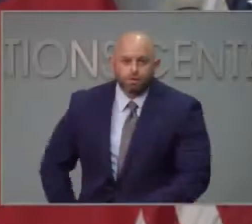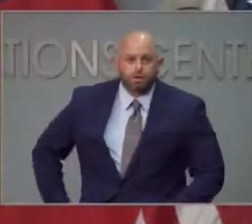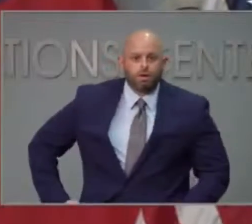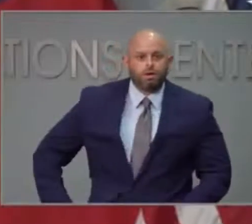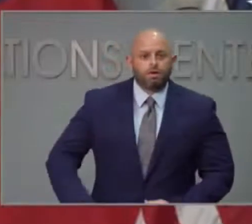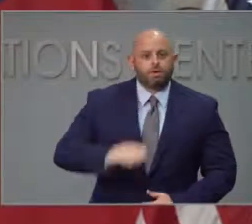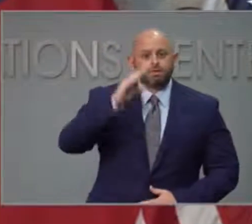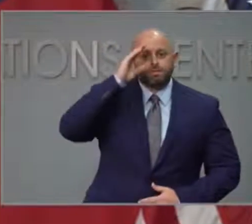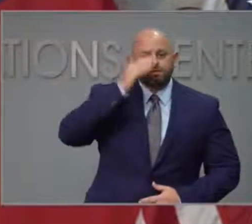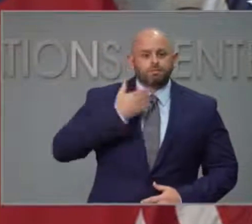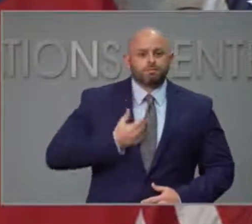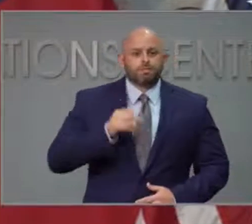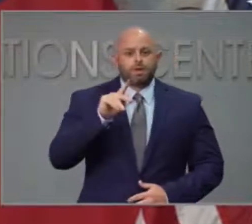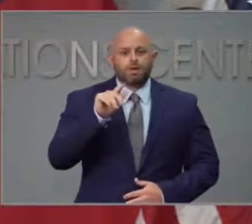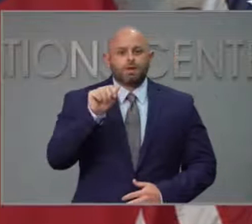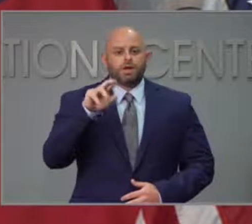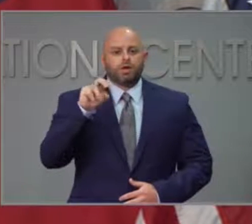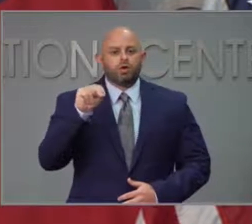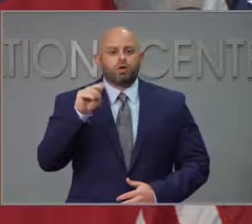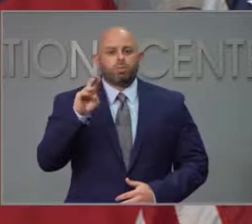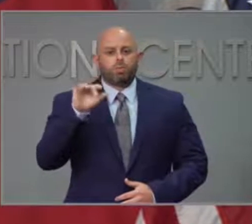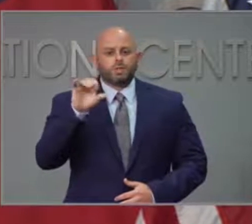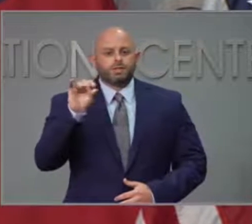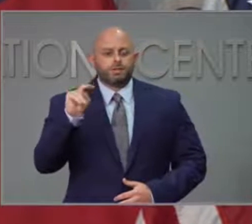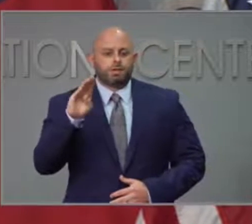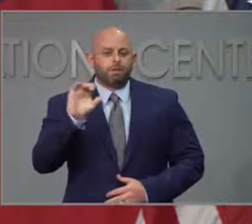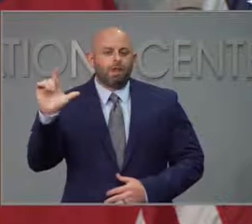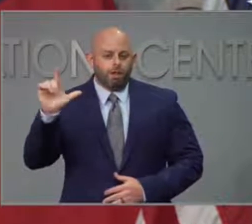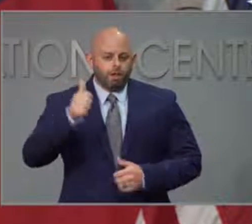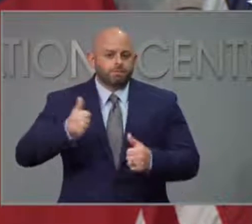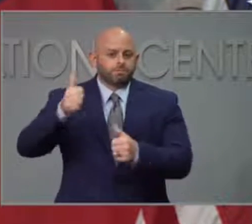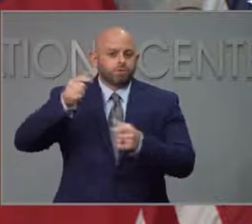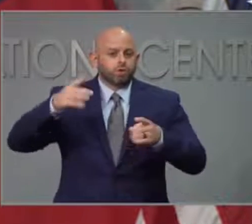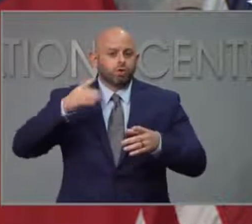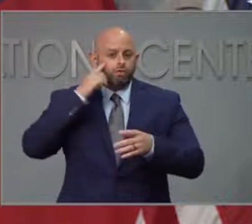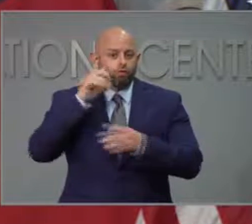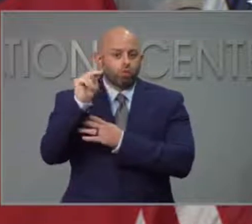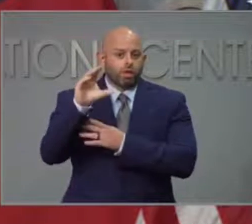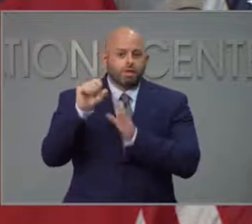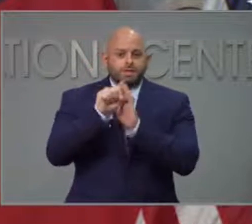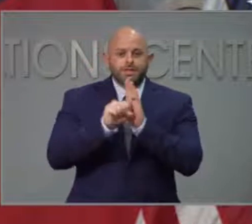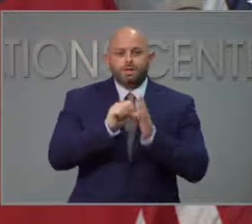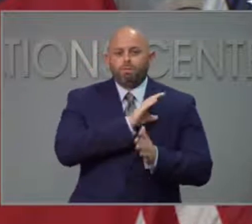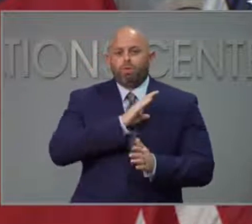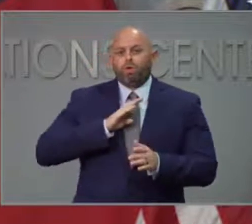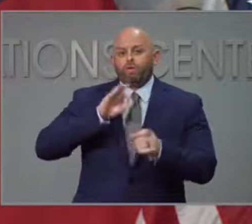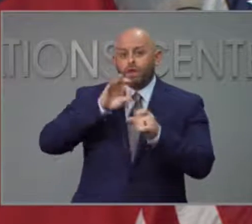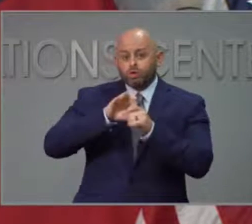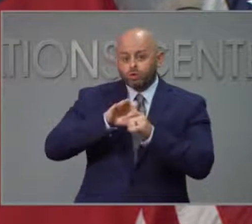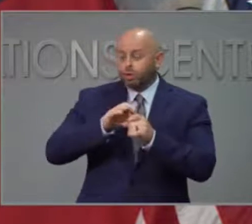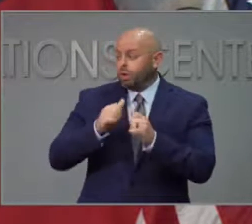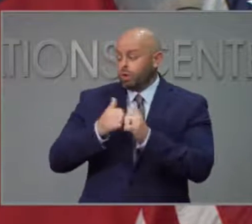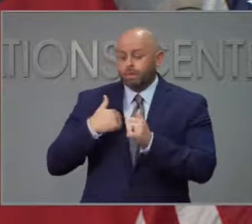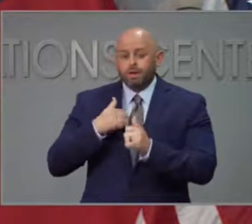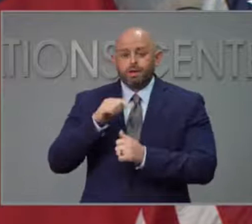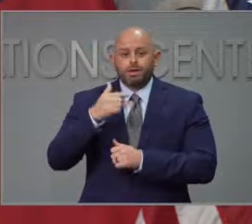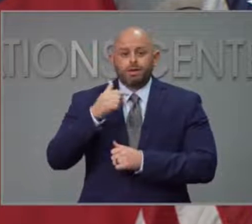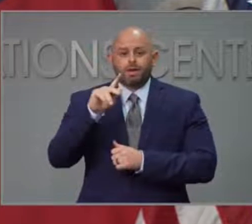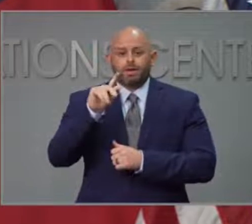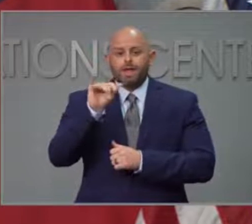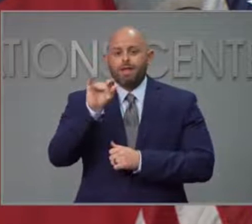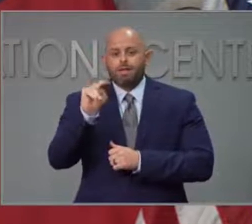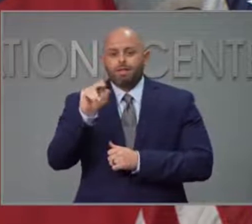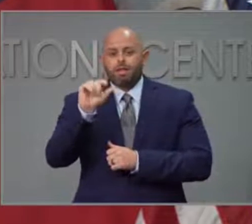Hello, I'm Karen Brinson Bell, Executive Director of the North Carolina State Board of Elections. I'm joined by Caitlin Love, our General